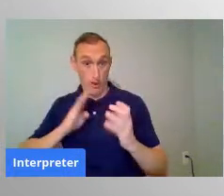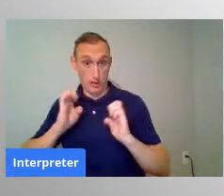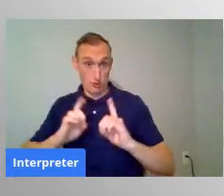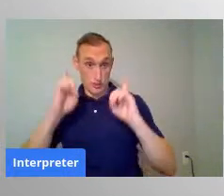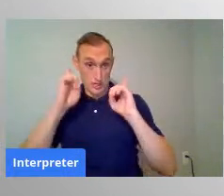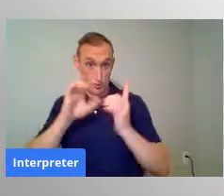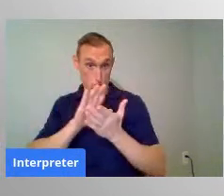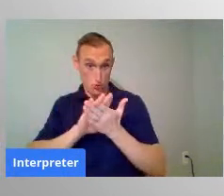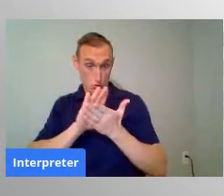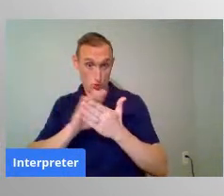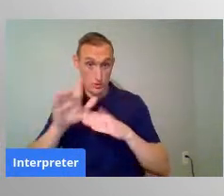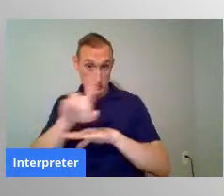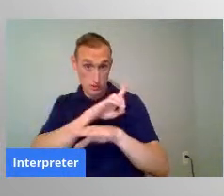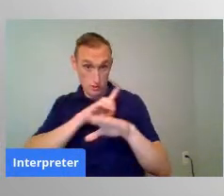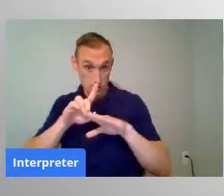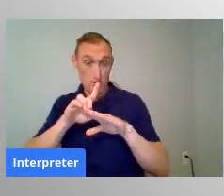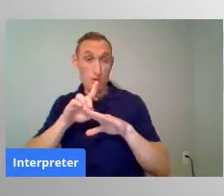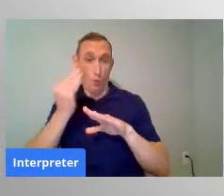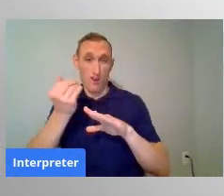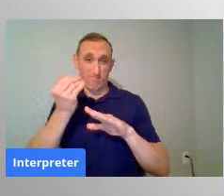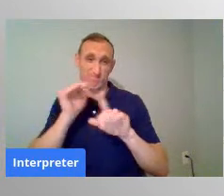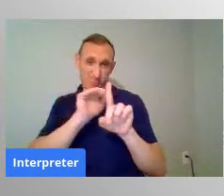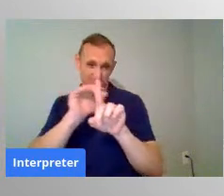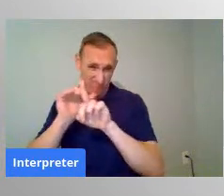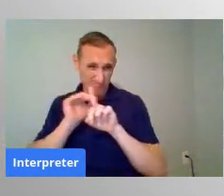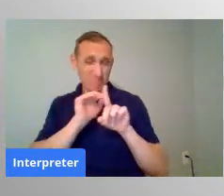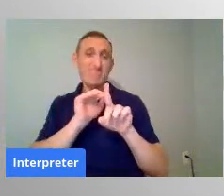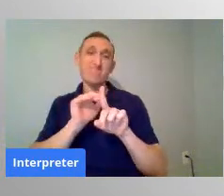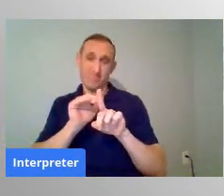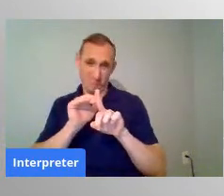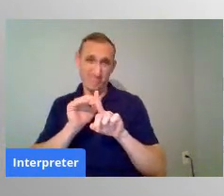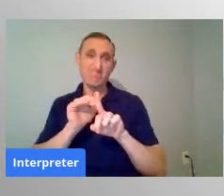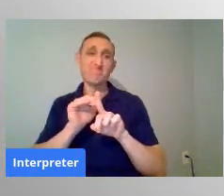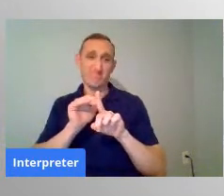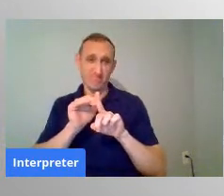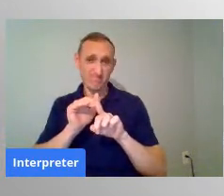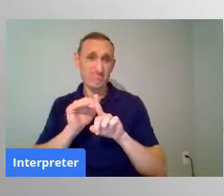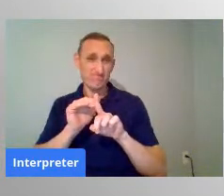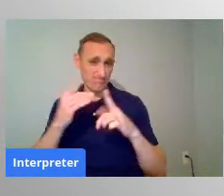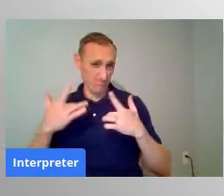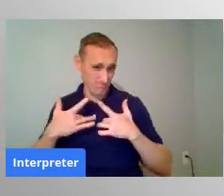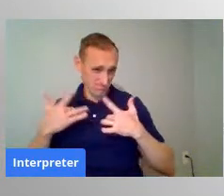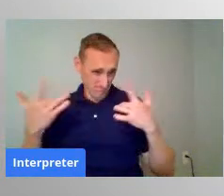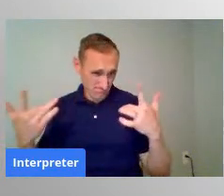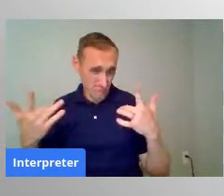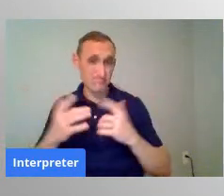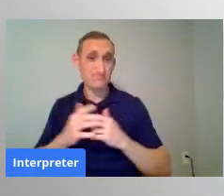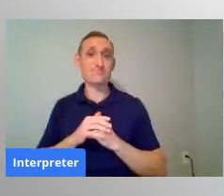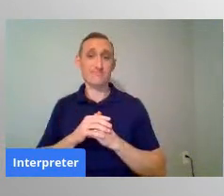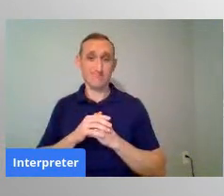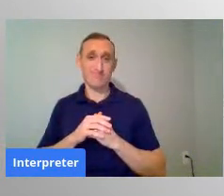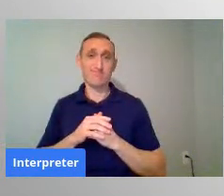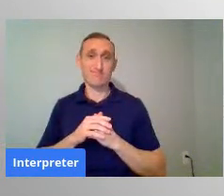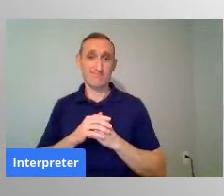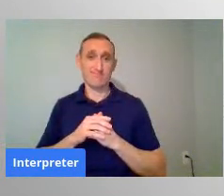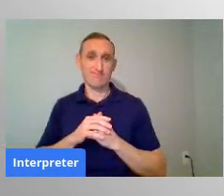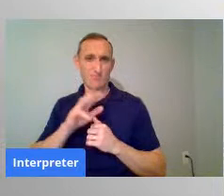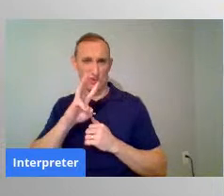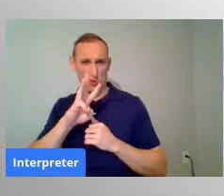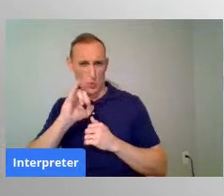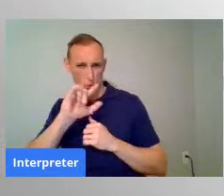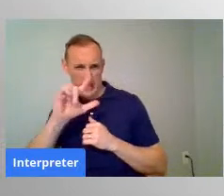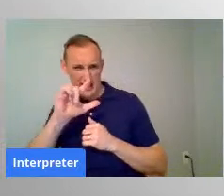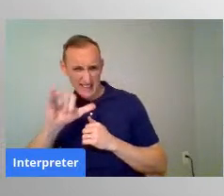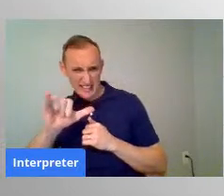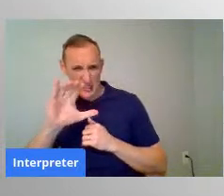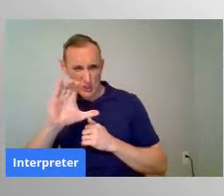the family. And I feel comfortable now saying that because it's in many mediums of Willie Craddock Jr.,